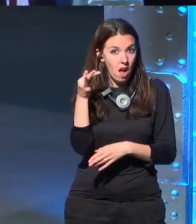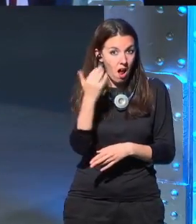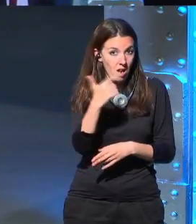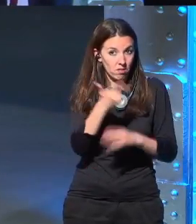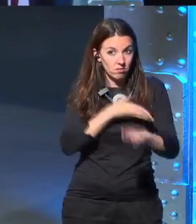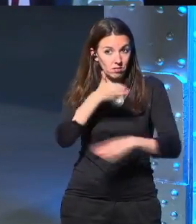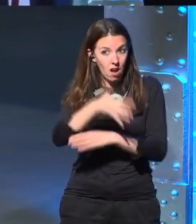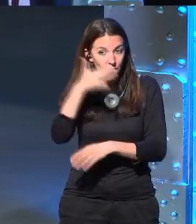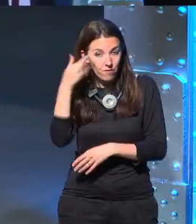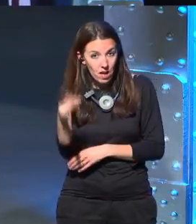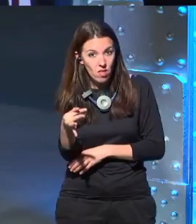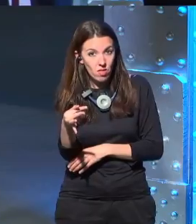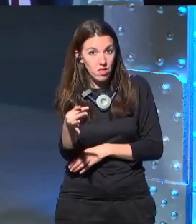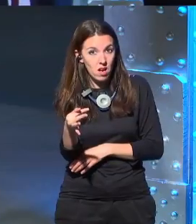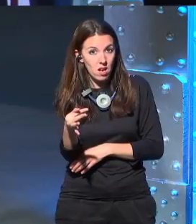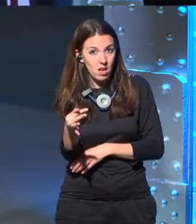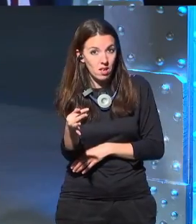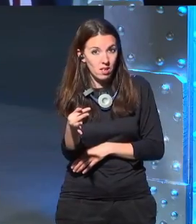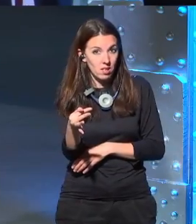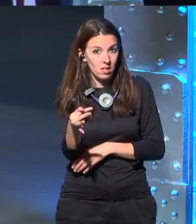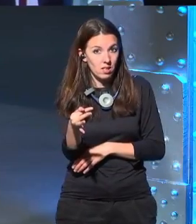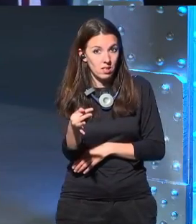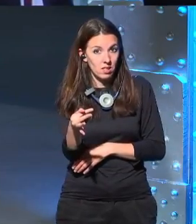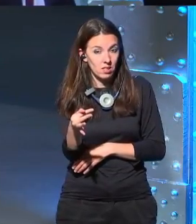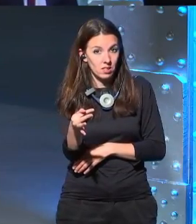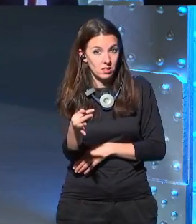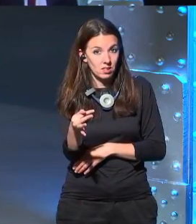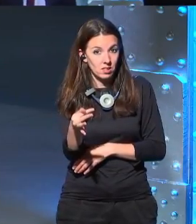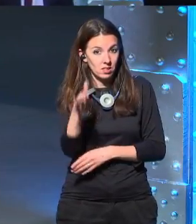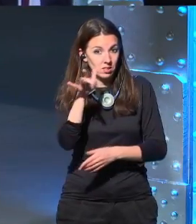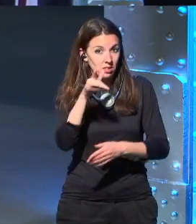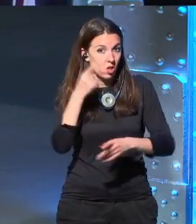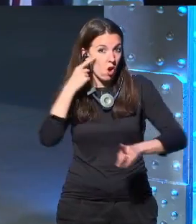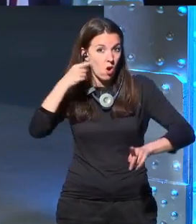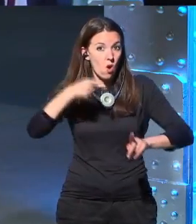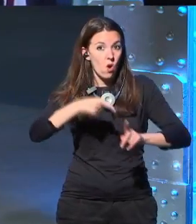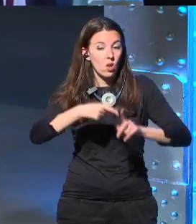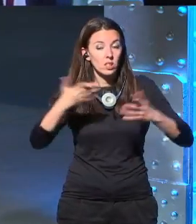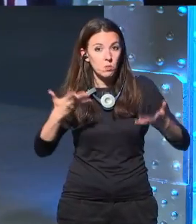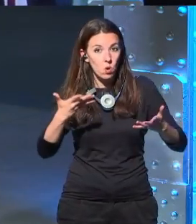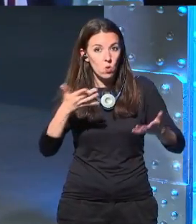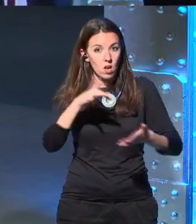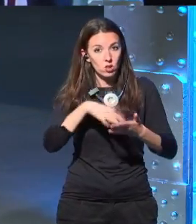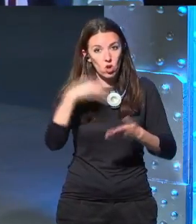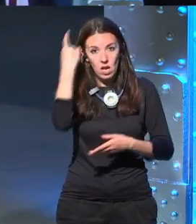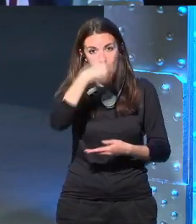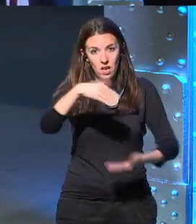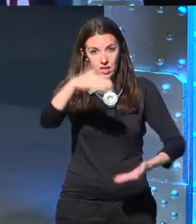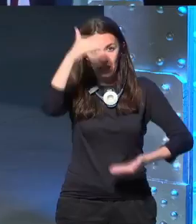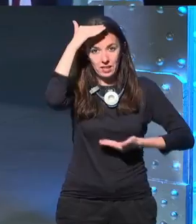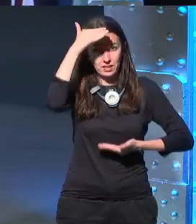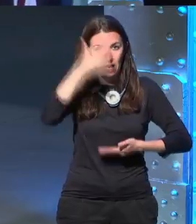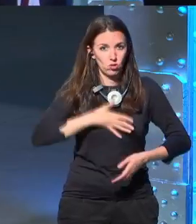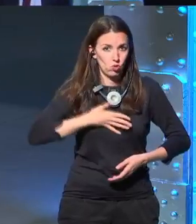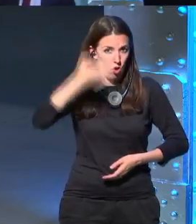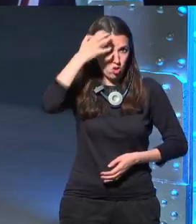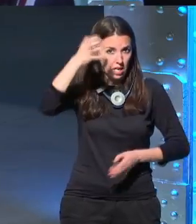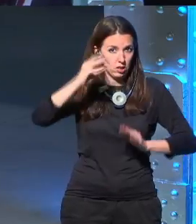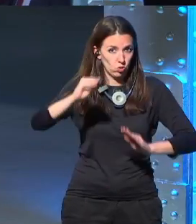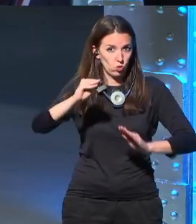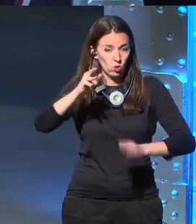to have his own, have a patron in the king, and lives at Amboise, a beautiful manor